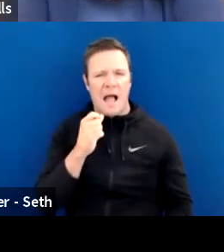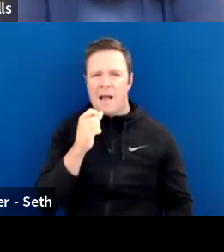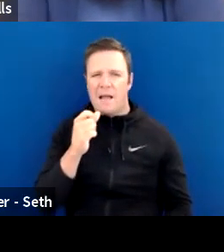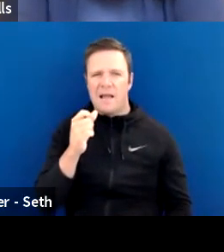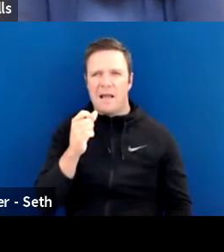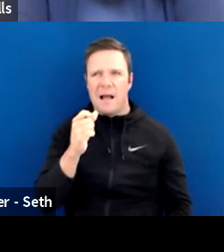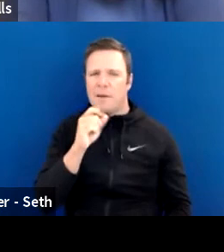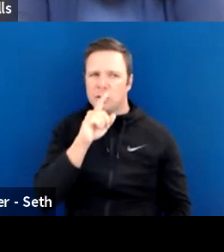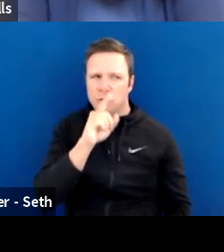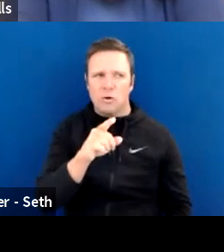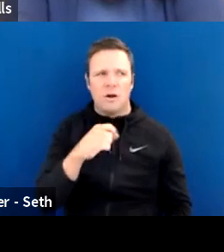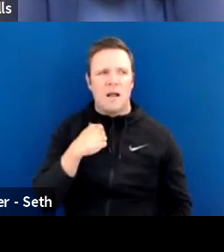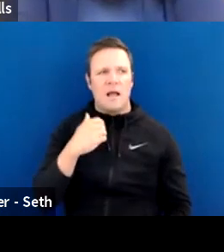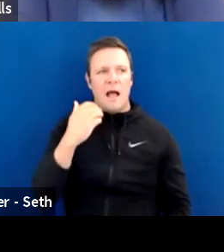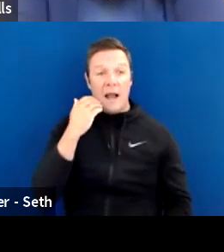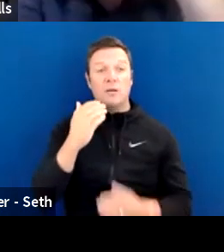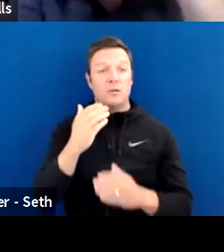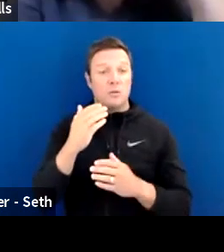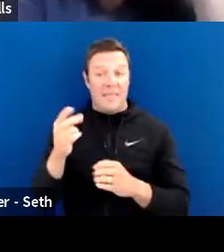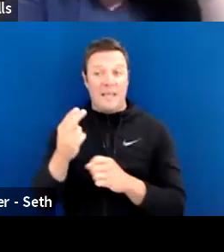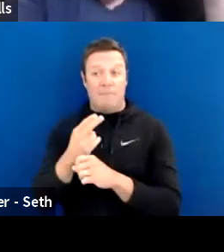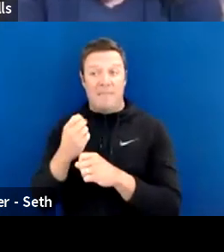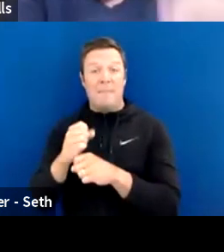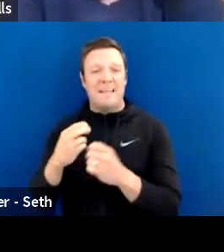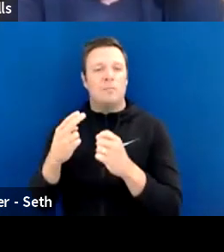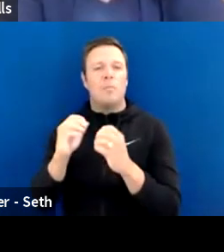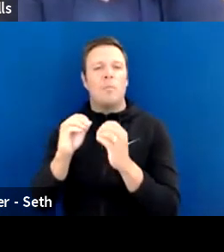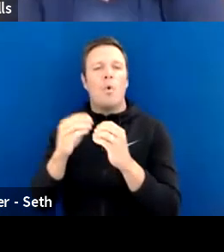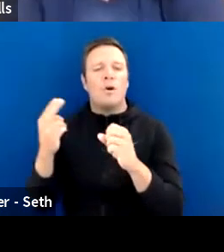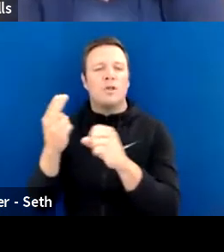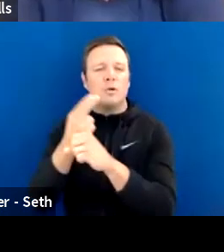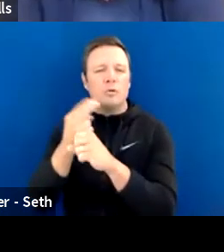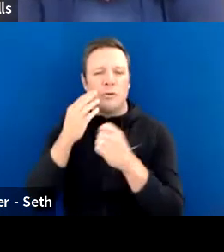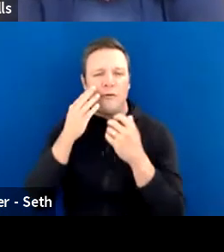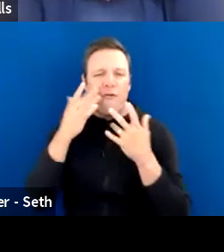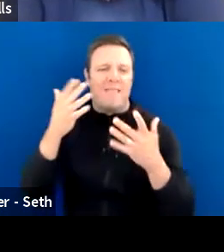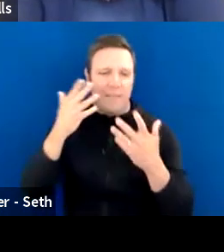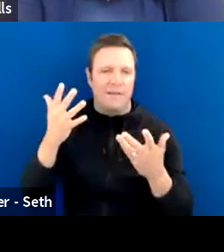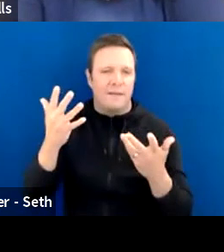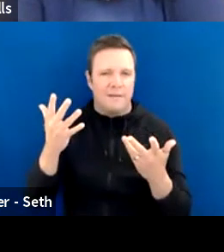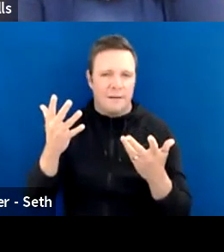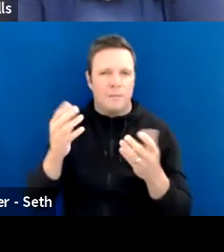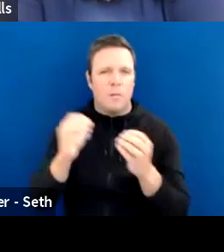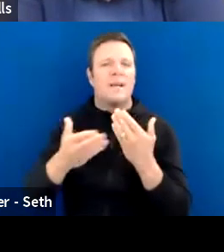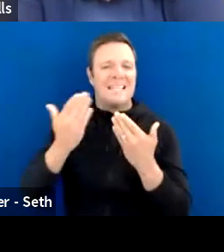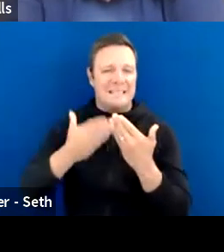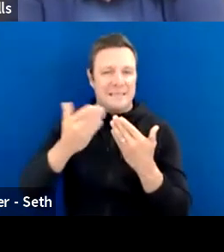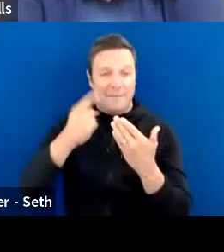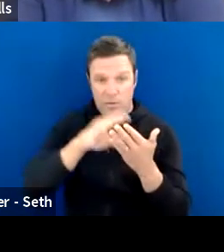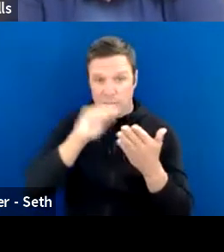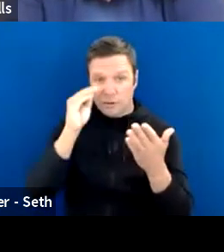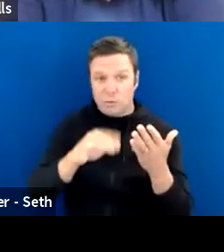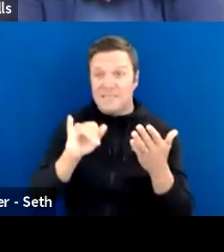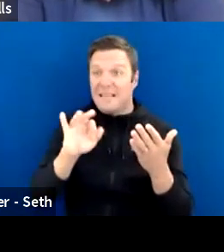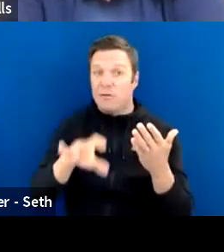of people did to make it user friendly for their students. But if you find what you need